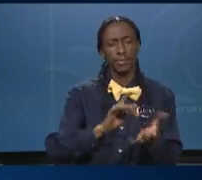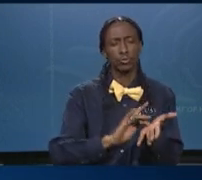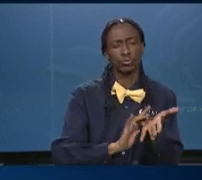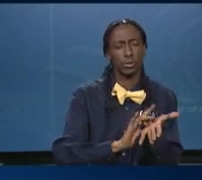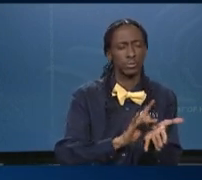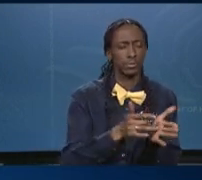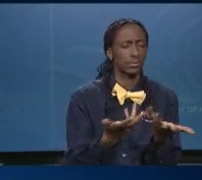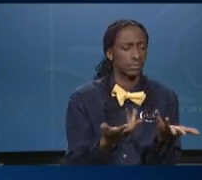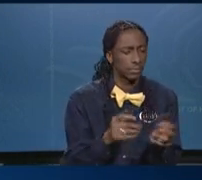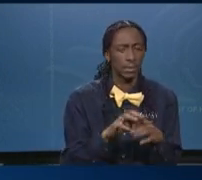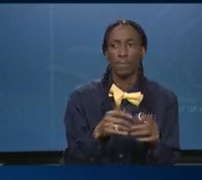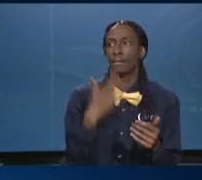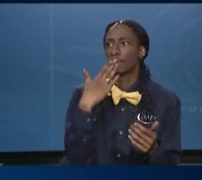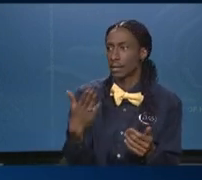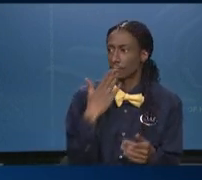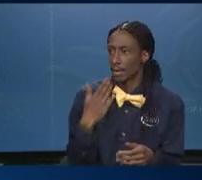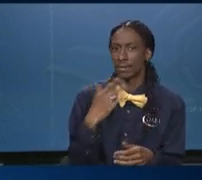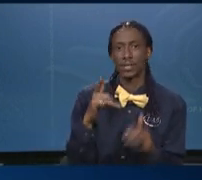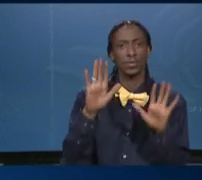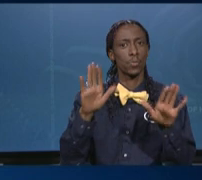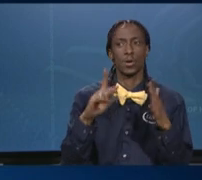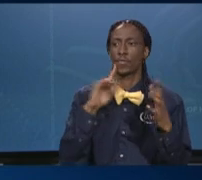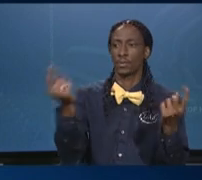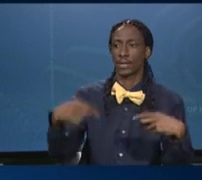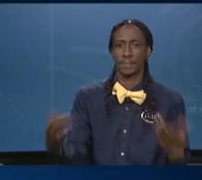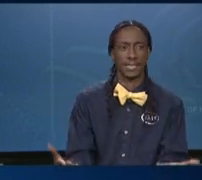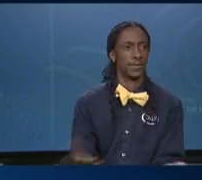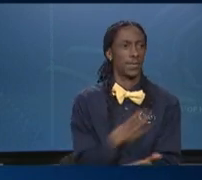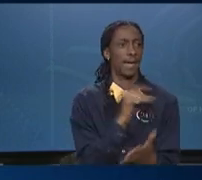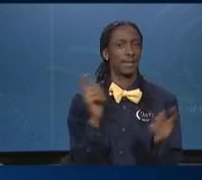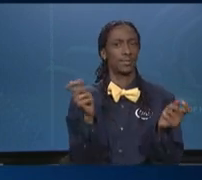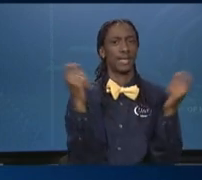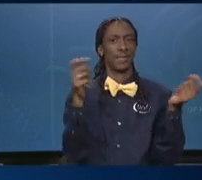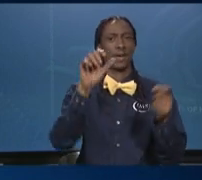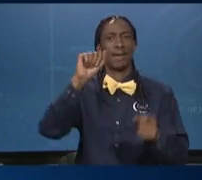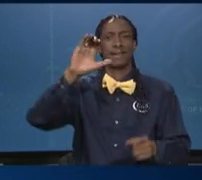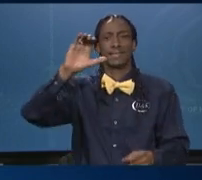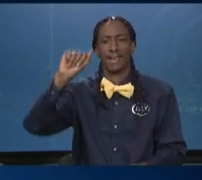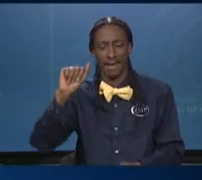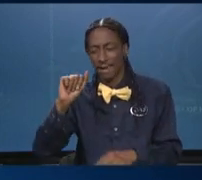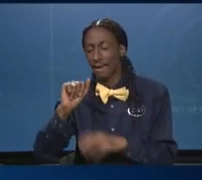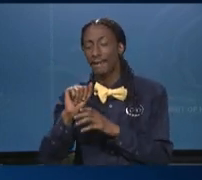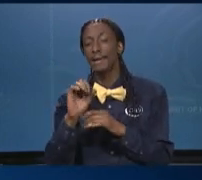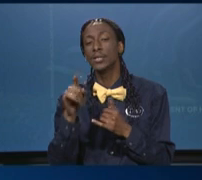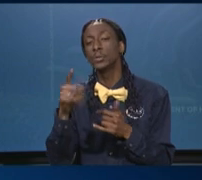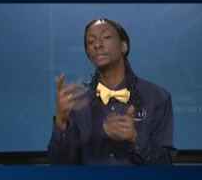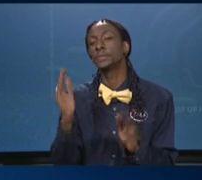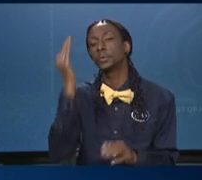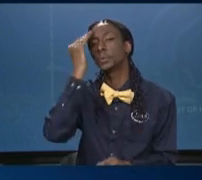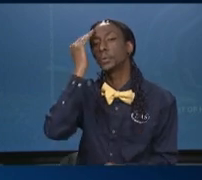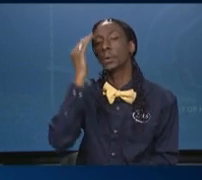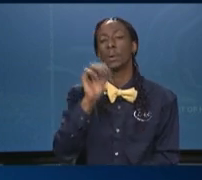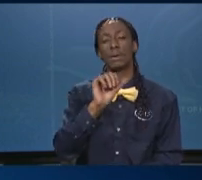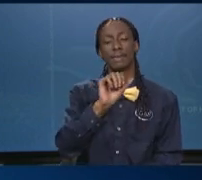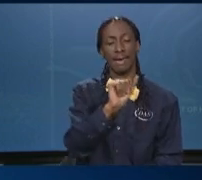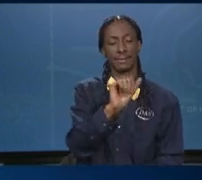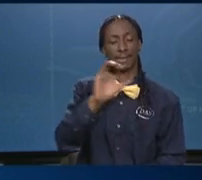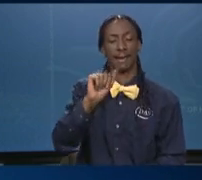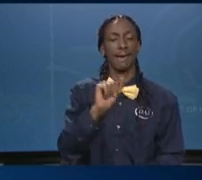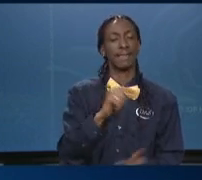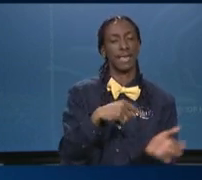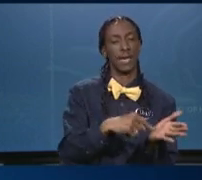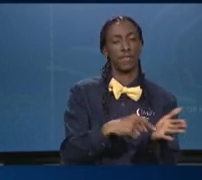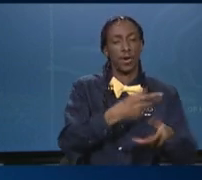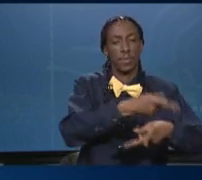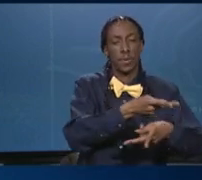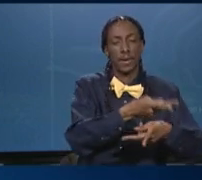here today. It's wonderful to be here and to be celebrating the ACA. So as you may know, the Affordable Care Act